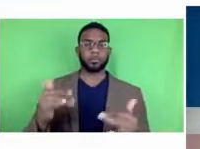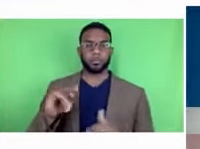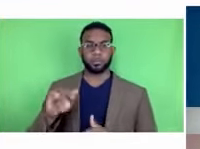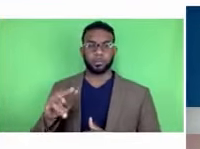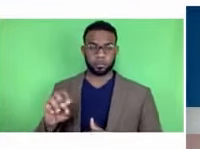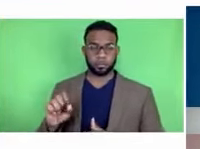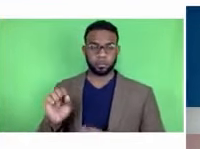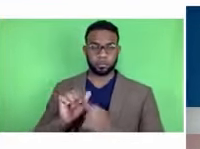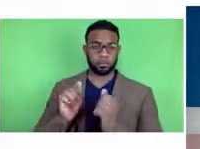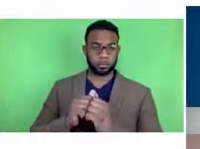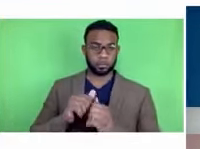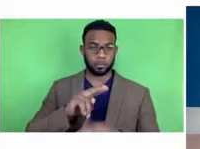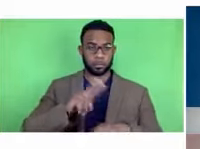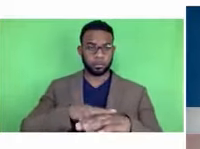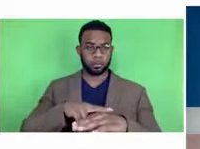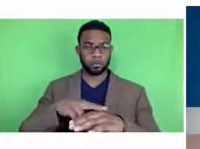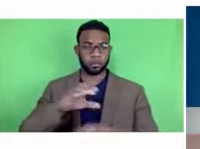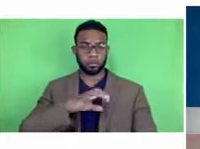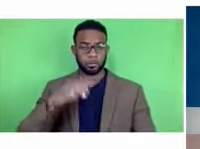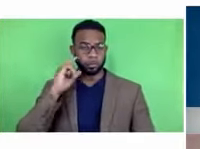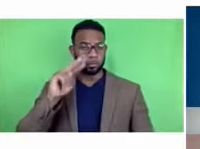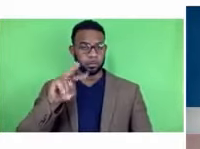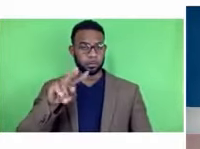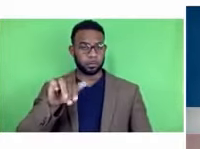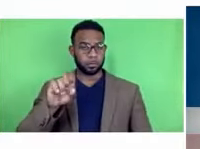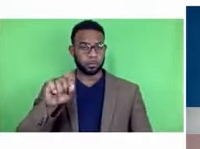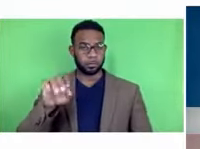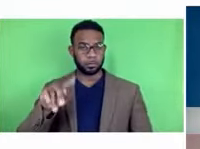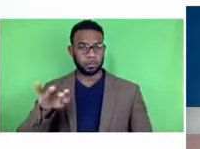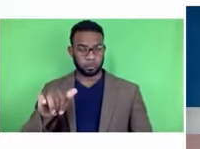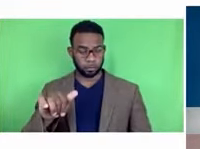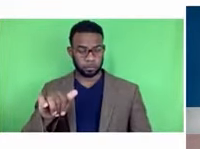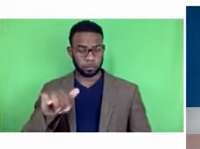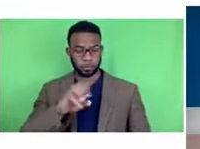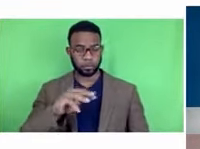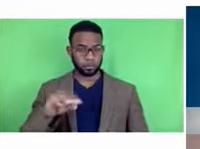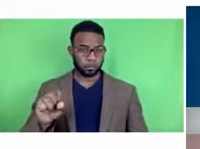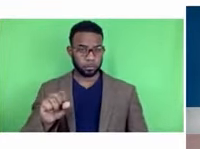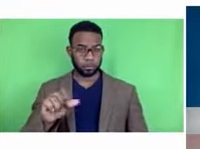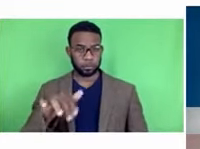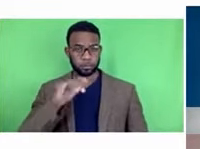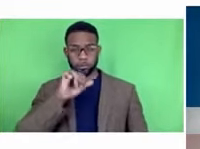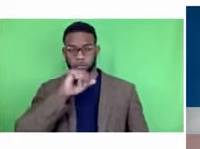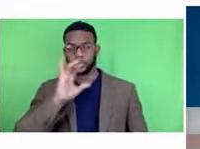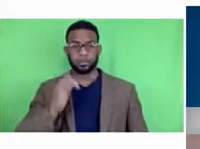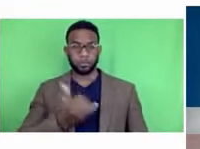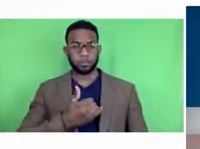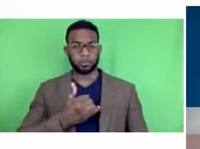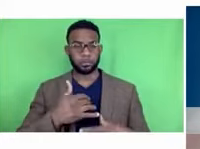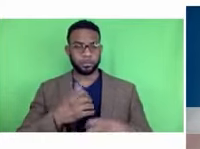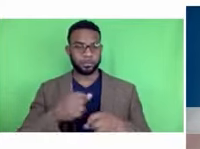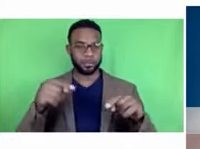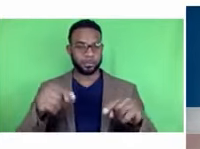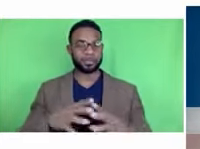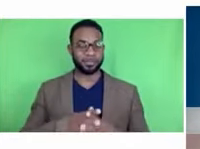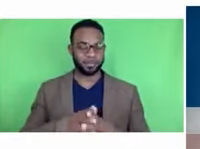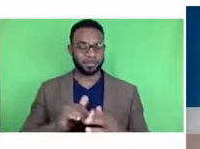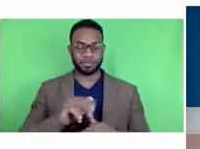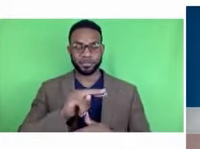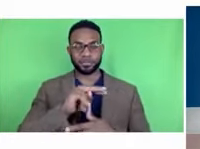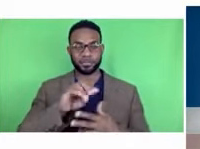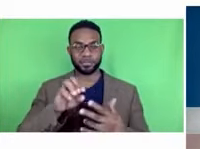with the NAAW Council of Nova Scotia. We're known as NCNS, and you're going to love our acronyms. So within NCNS, I work